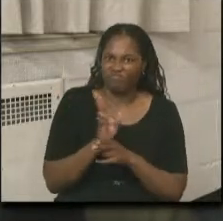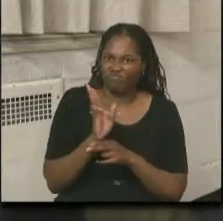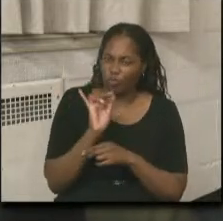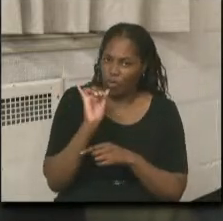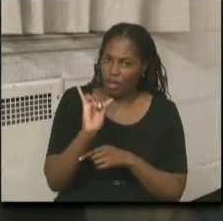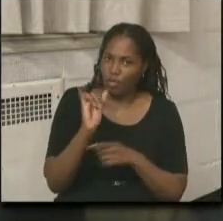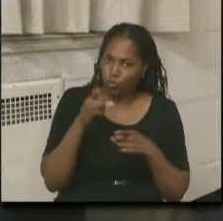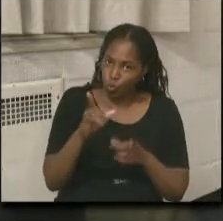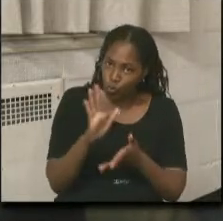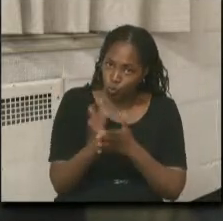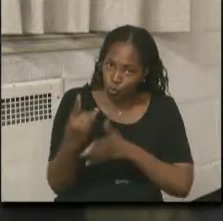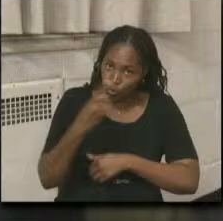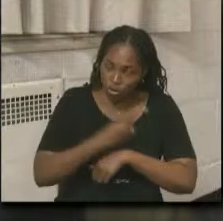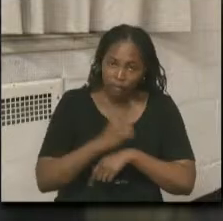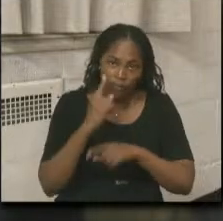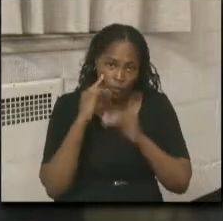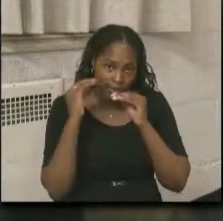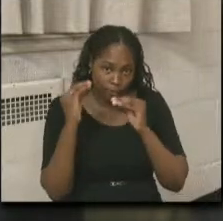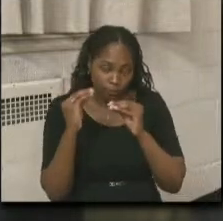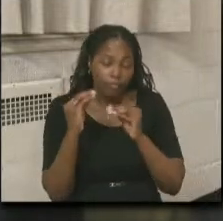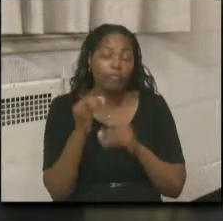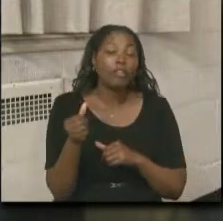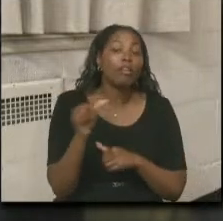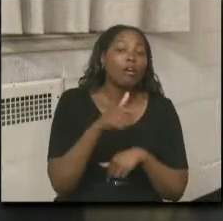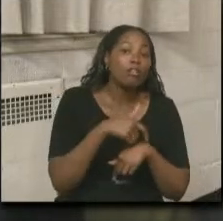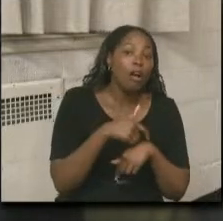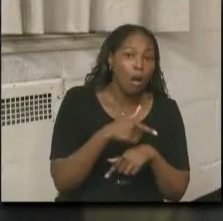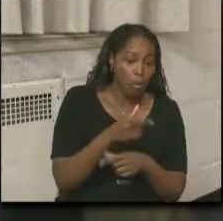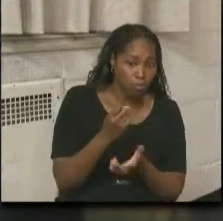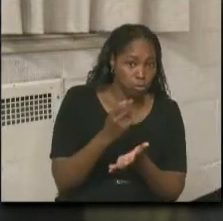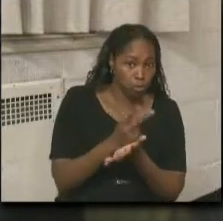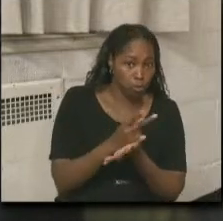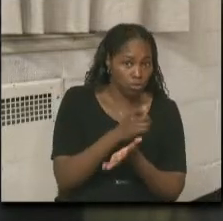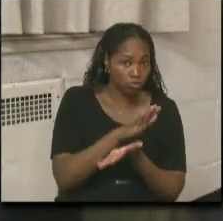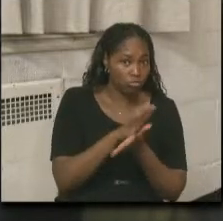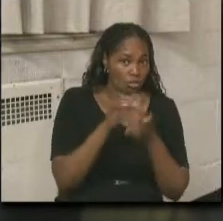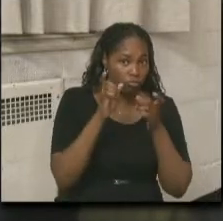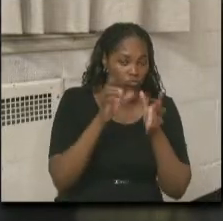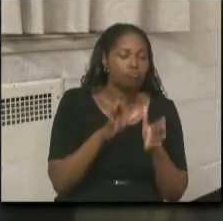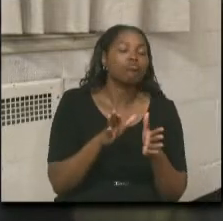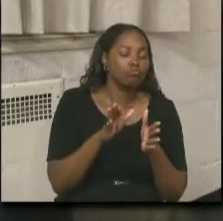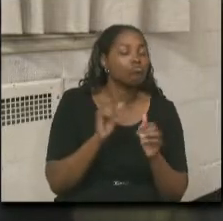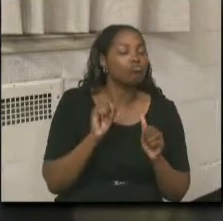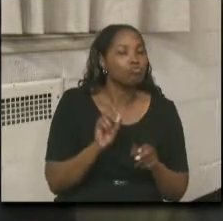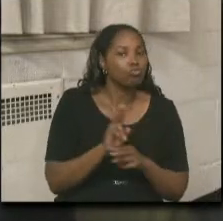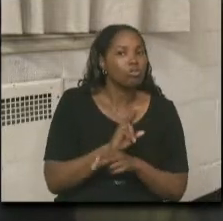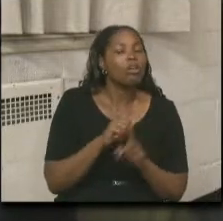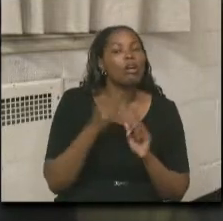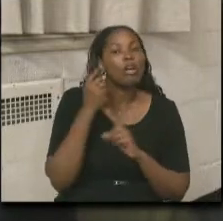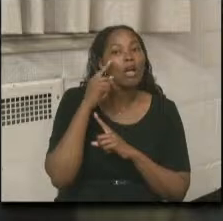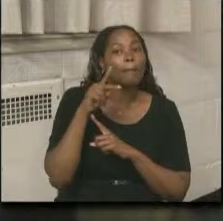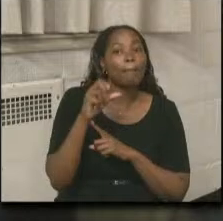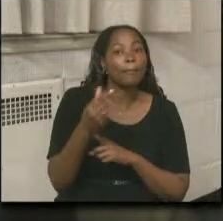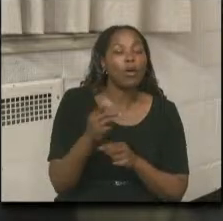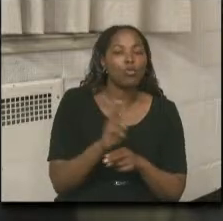instructional purposes and at other times as approved by school administrators, provided that PED use does not violate the Code of